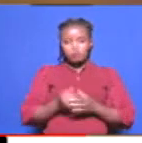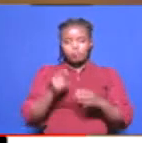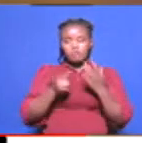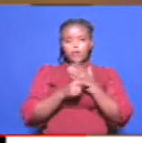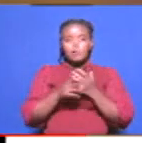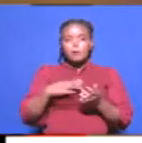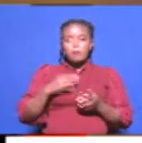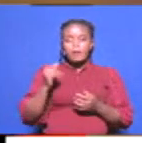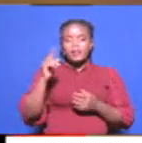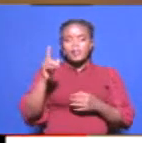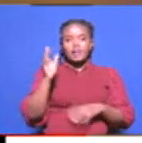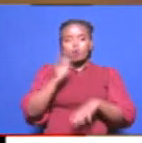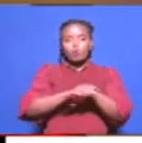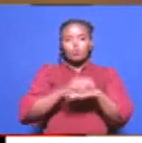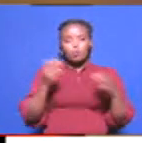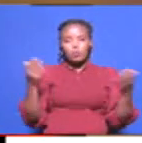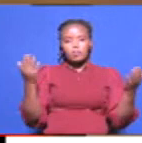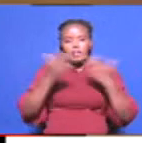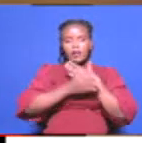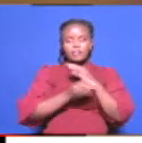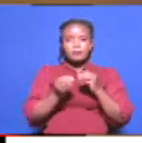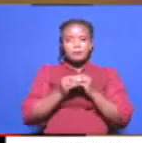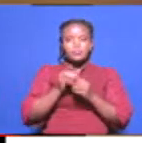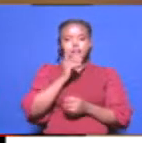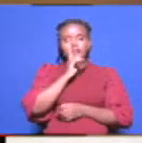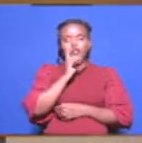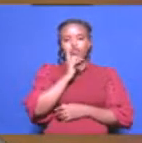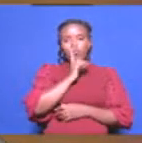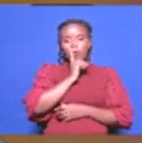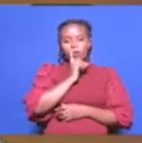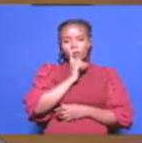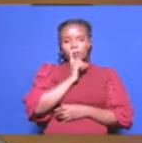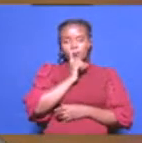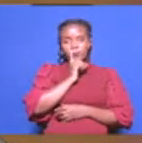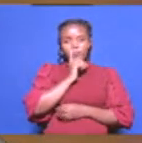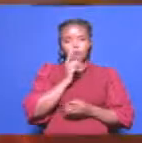Jenger. Have a good night. See you tomorrow for more business news.